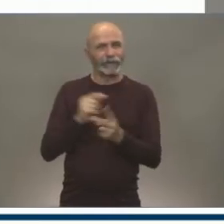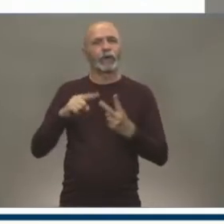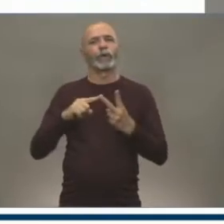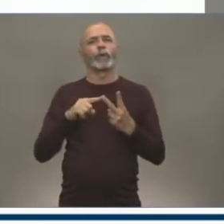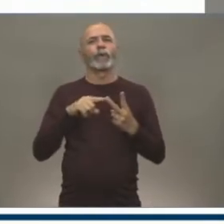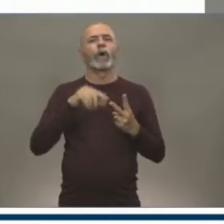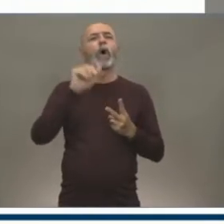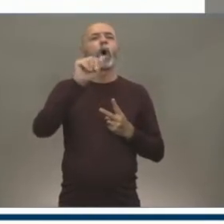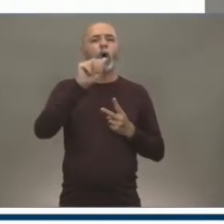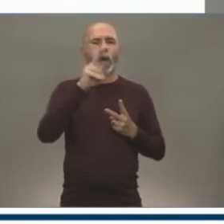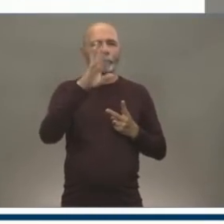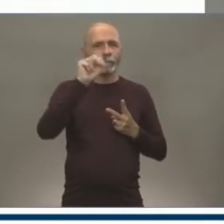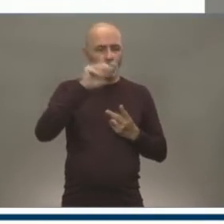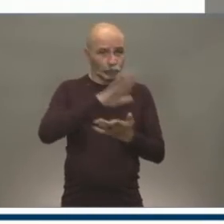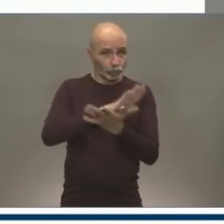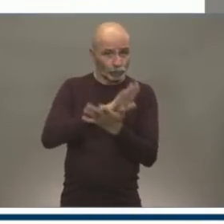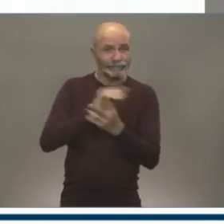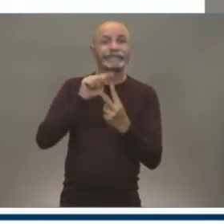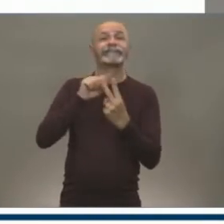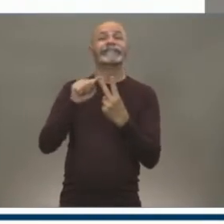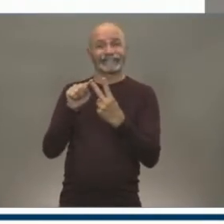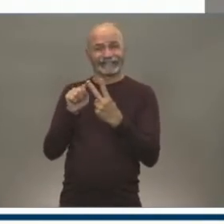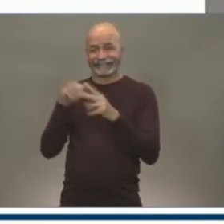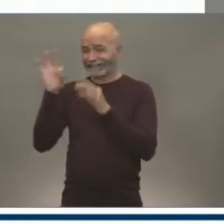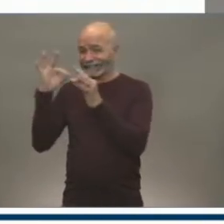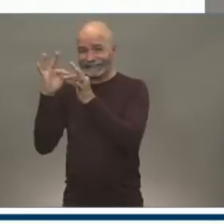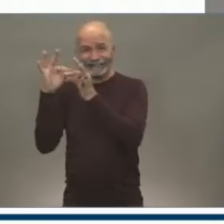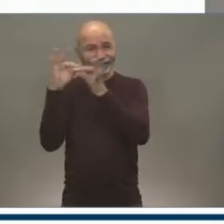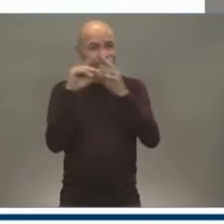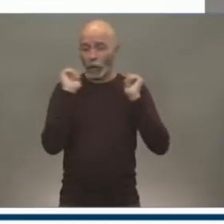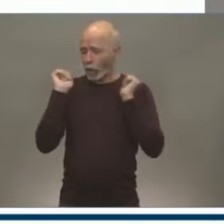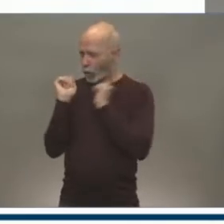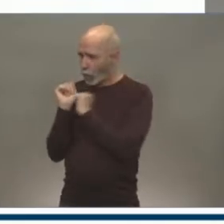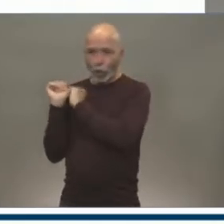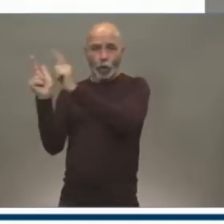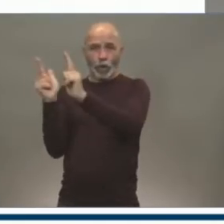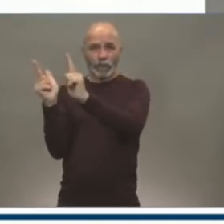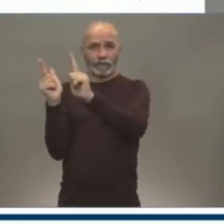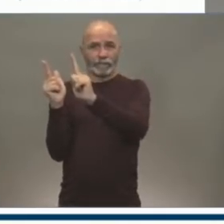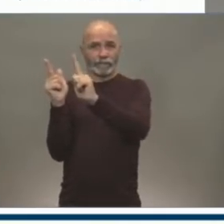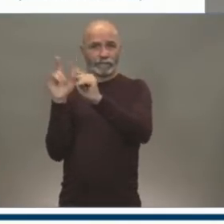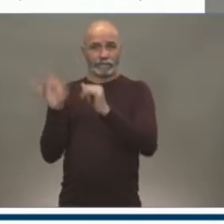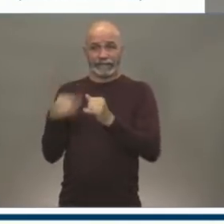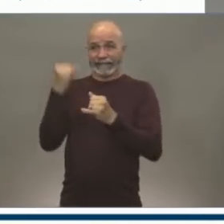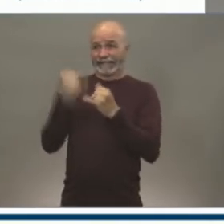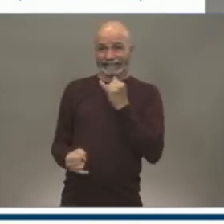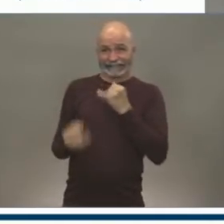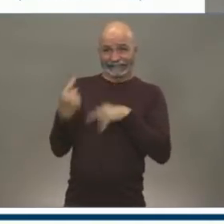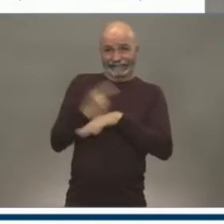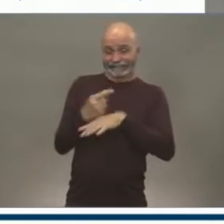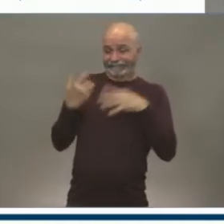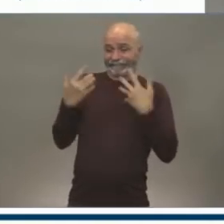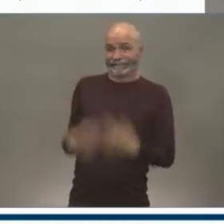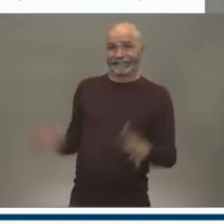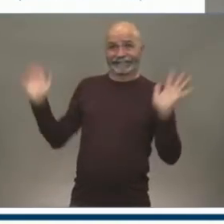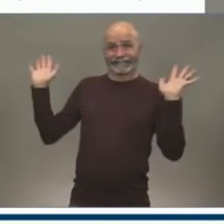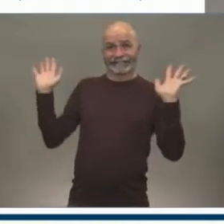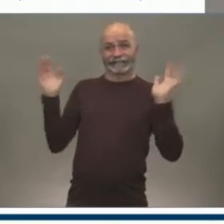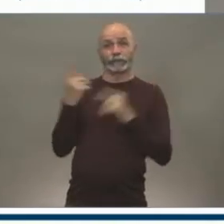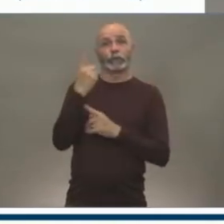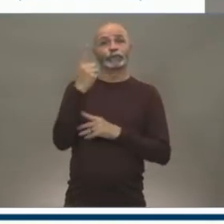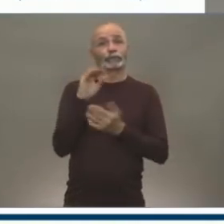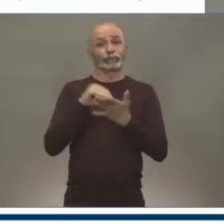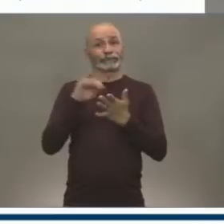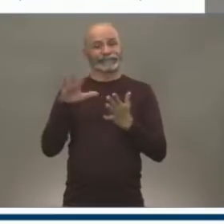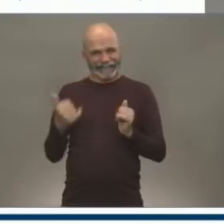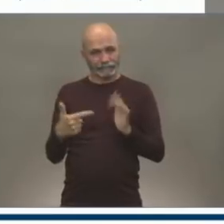their last day. They've all been tested, and we've had, other than the one student who became the second case at Auburn High, no other close contacts